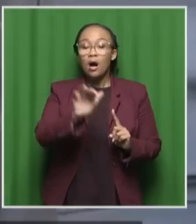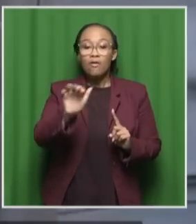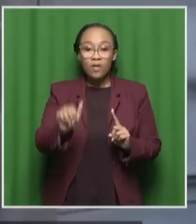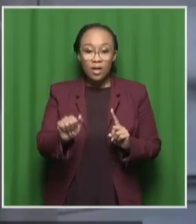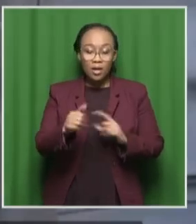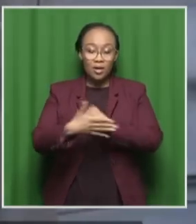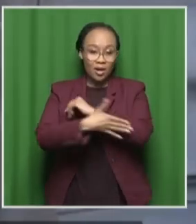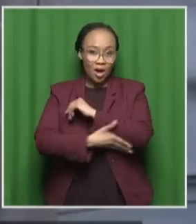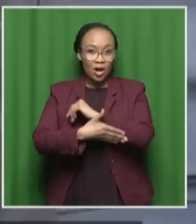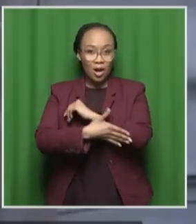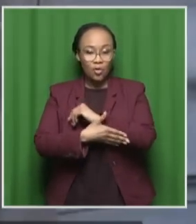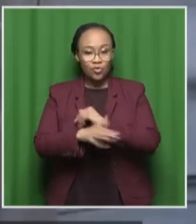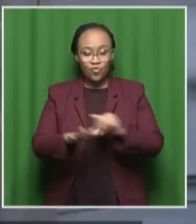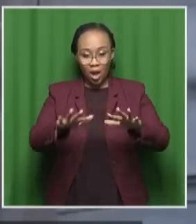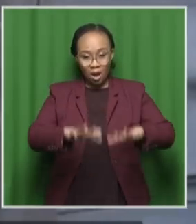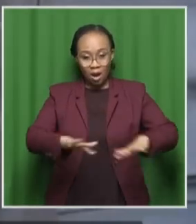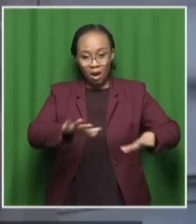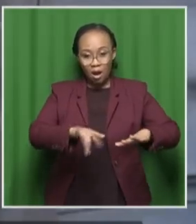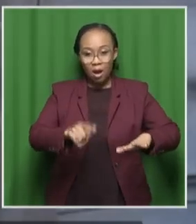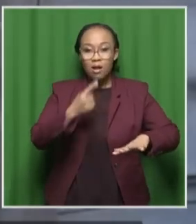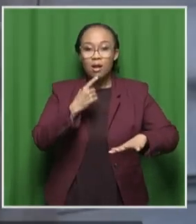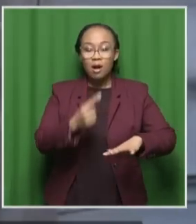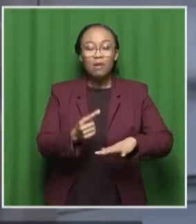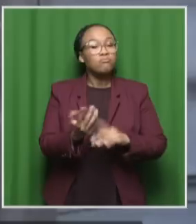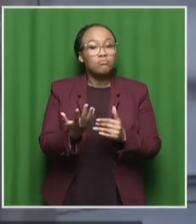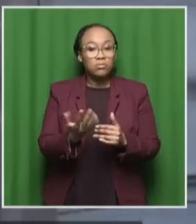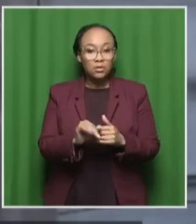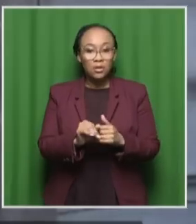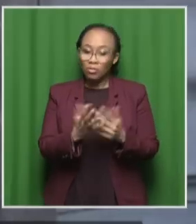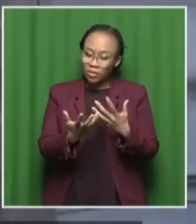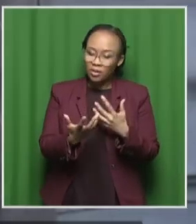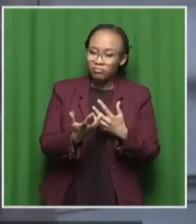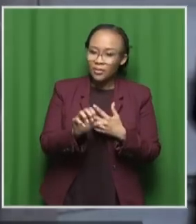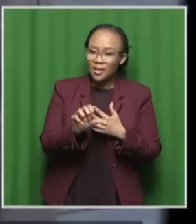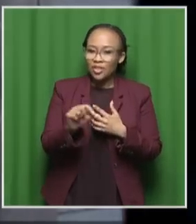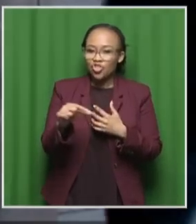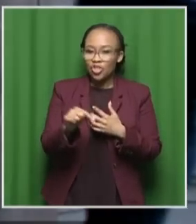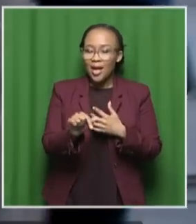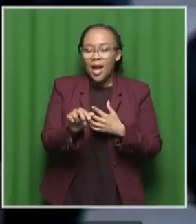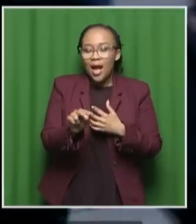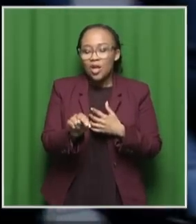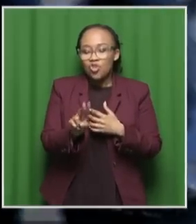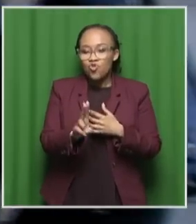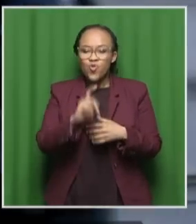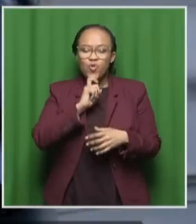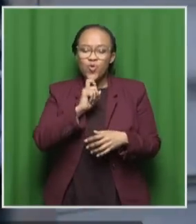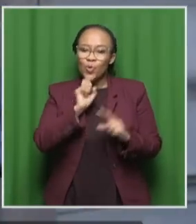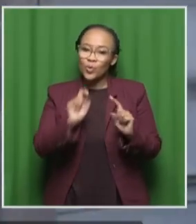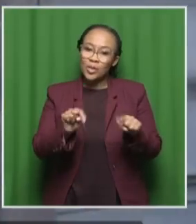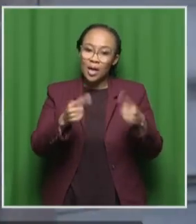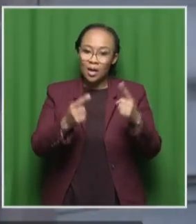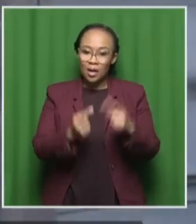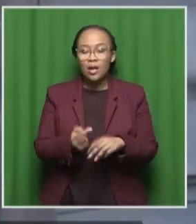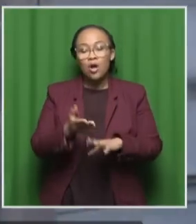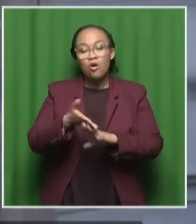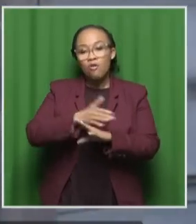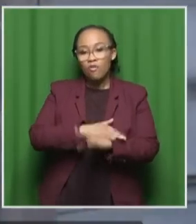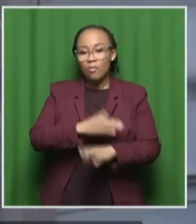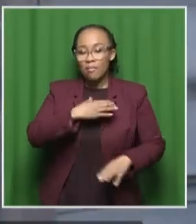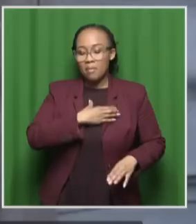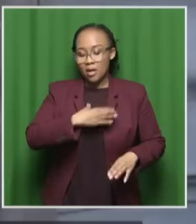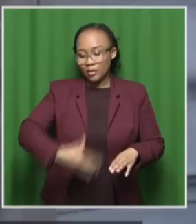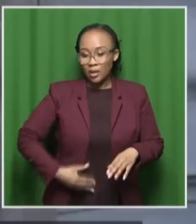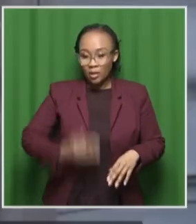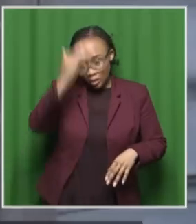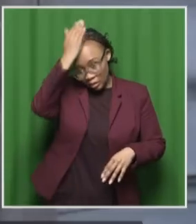rather does not fit the definitional elements of a GNU. We'll see the MK party, as well as the former President Jacob Zuma,